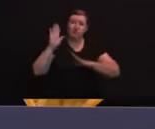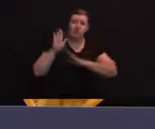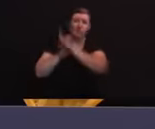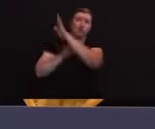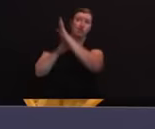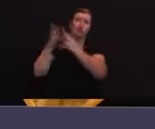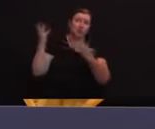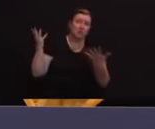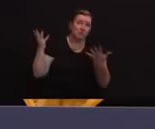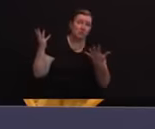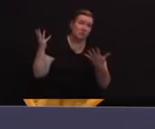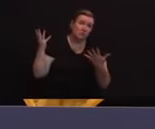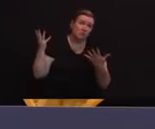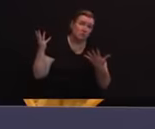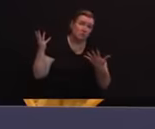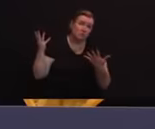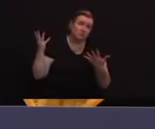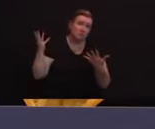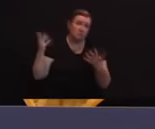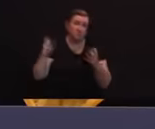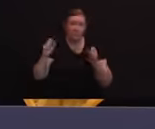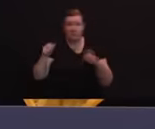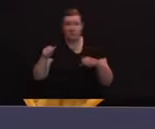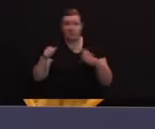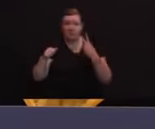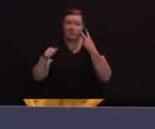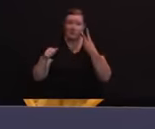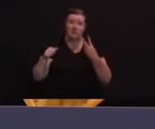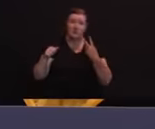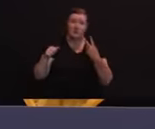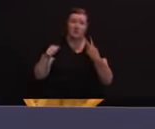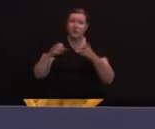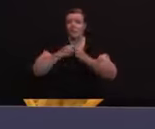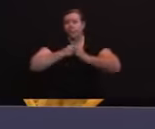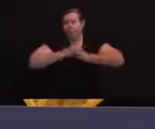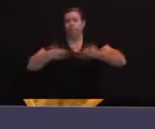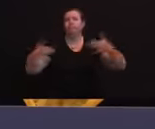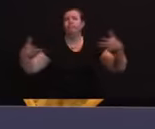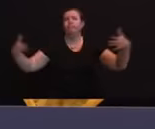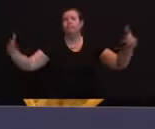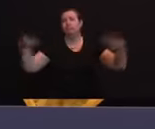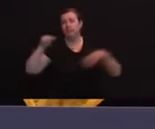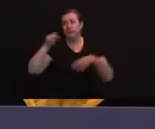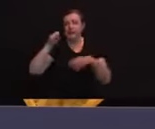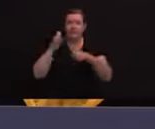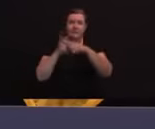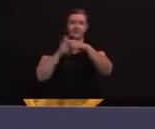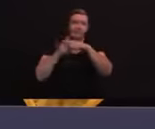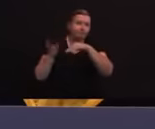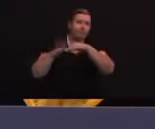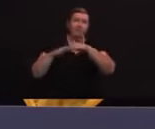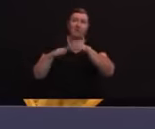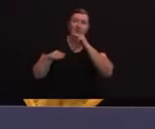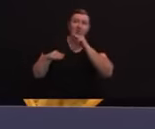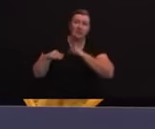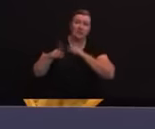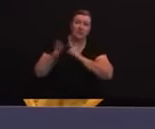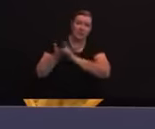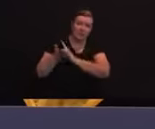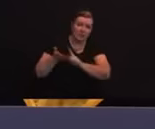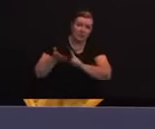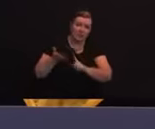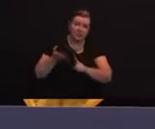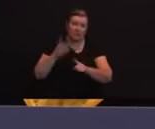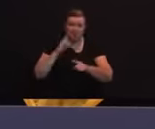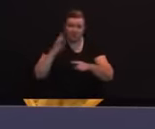an explosion of cases coming in Thanksgiving week, for instance, you know, that will show up a week or two later? Thank you. Thank